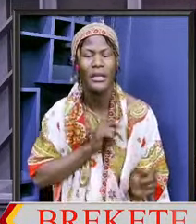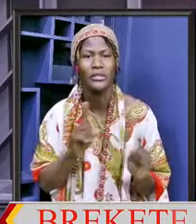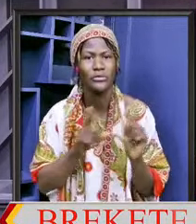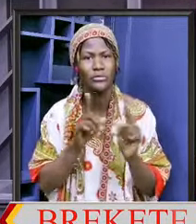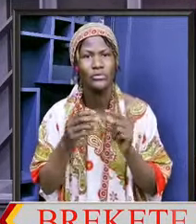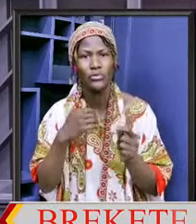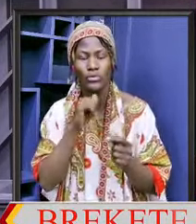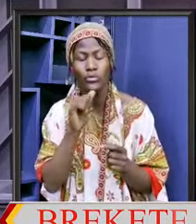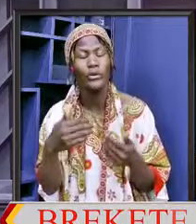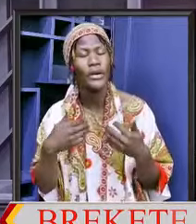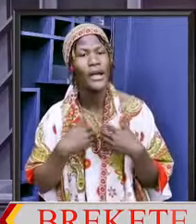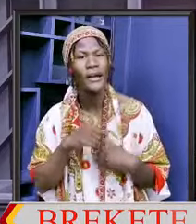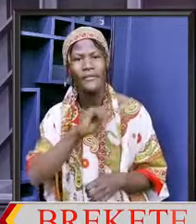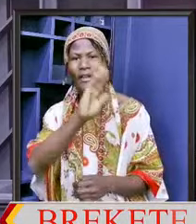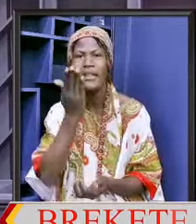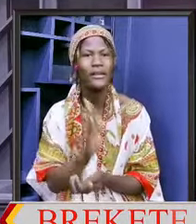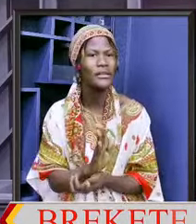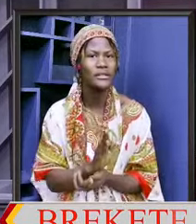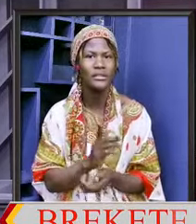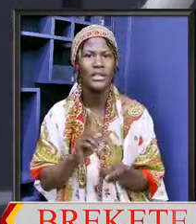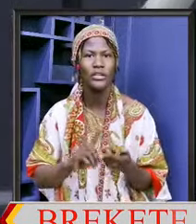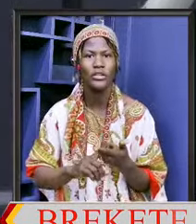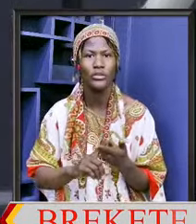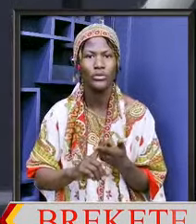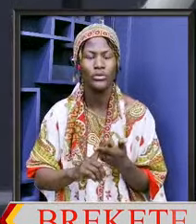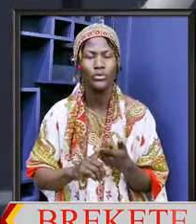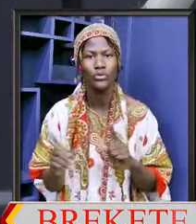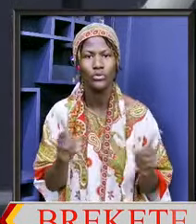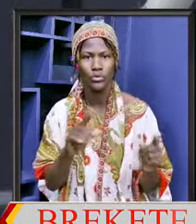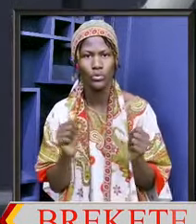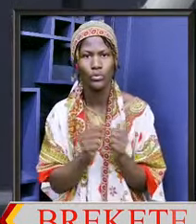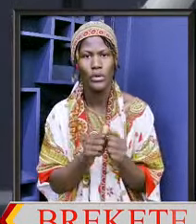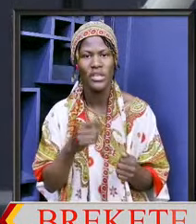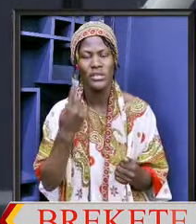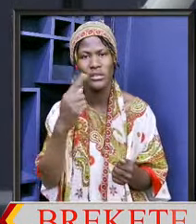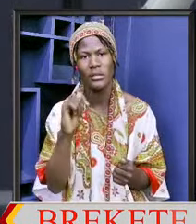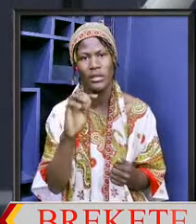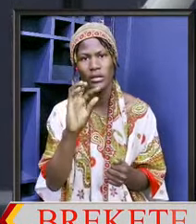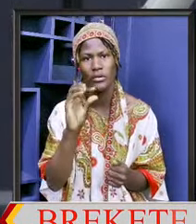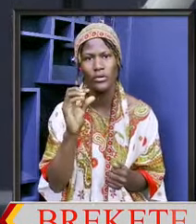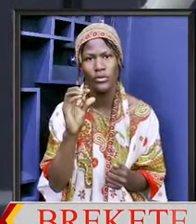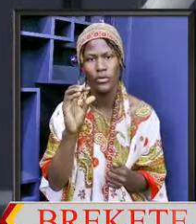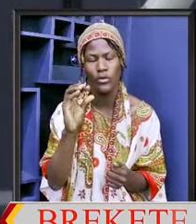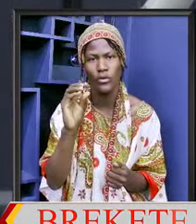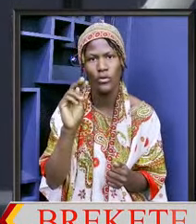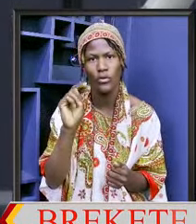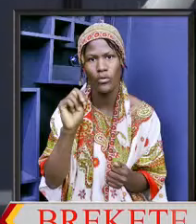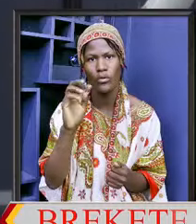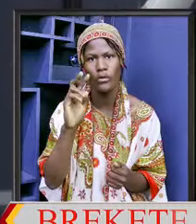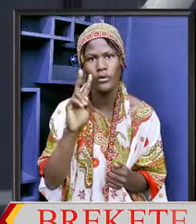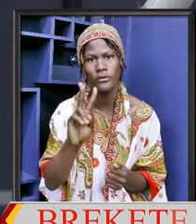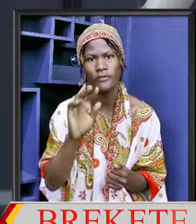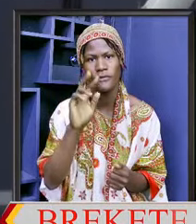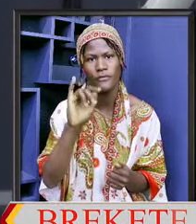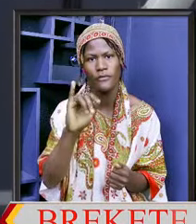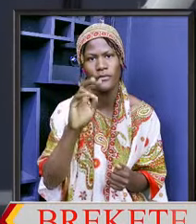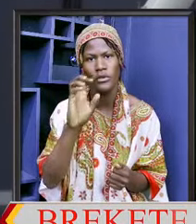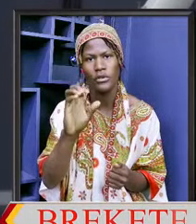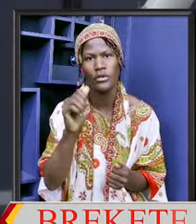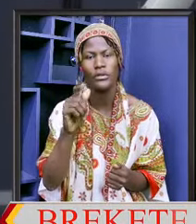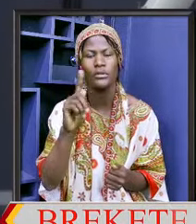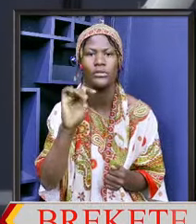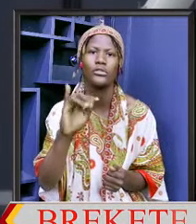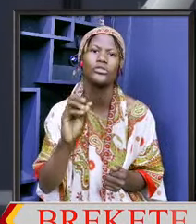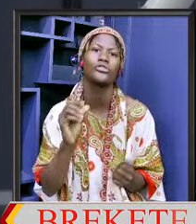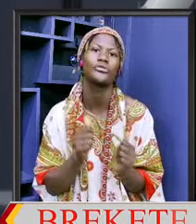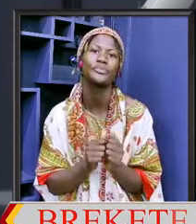do with their investigation or whatever comes out of it. That is the last communication I had. Then yesterday morning, Akaramakala